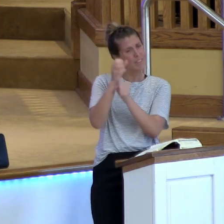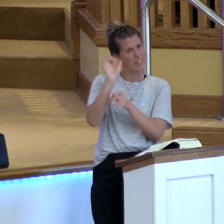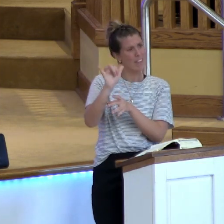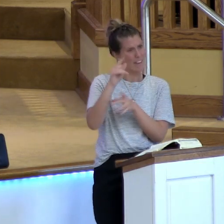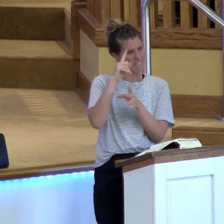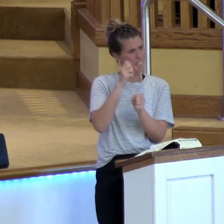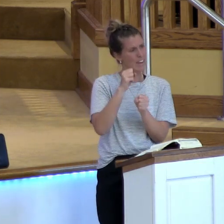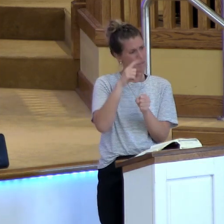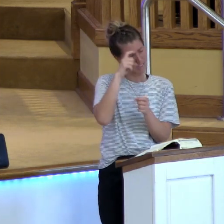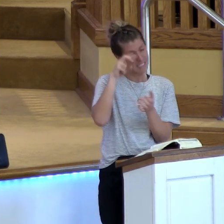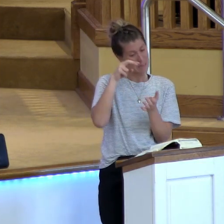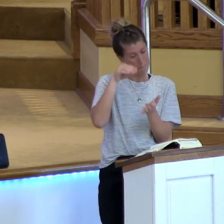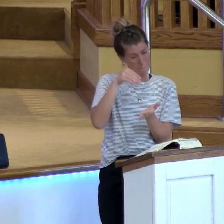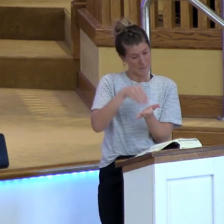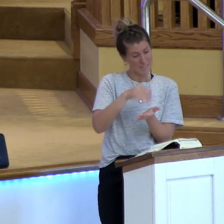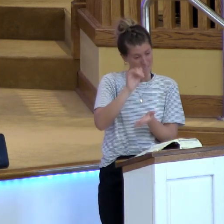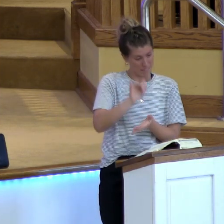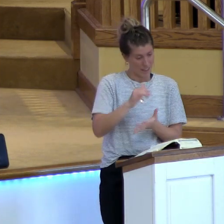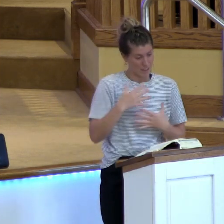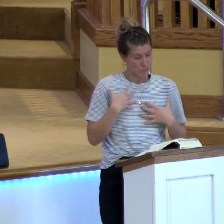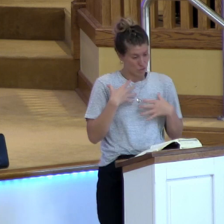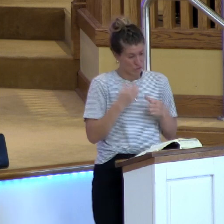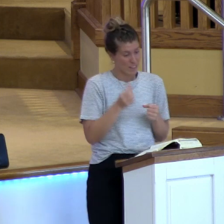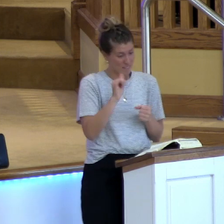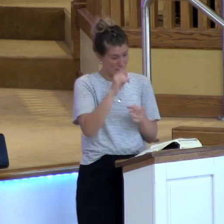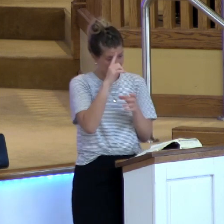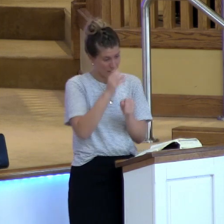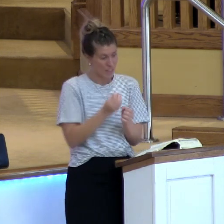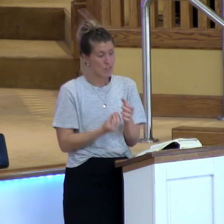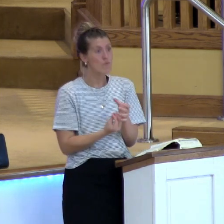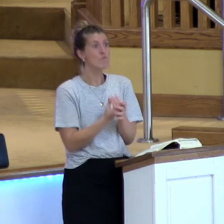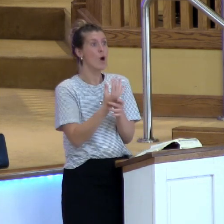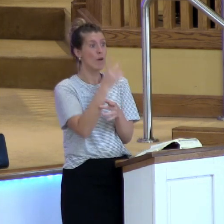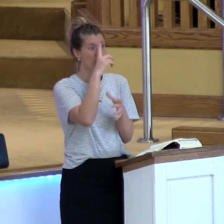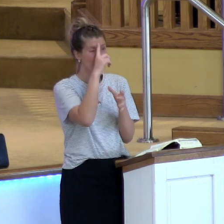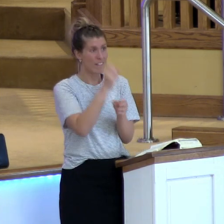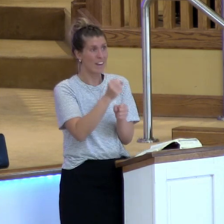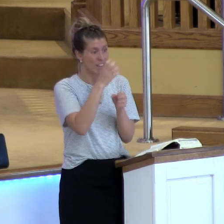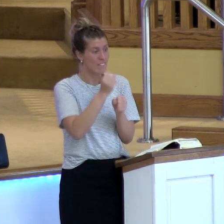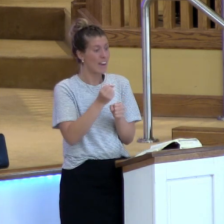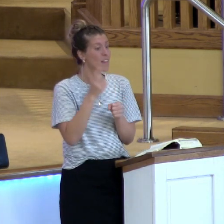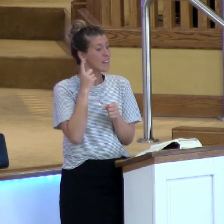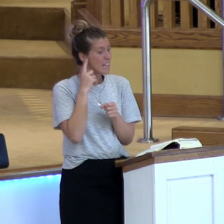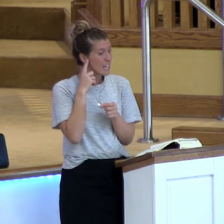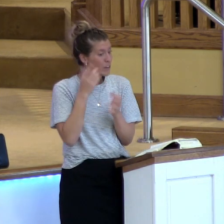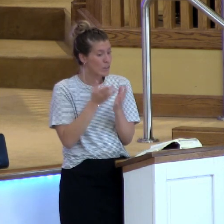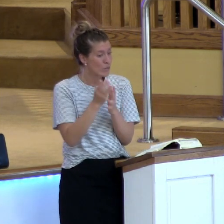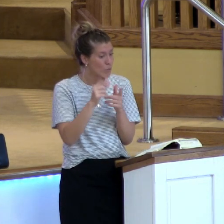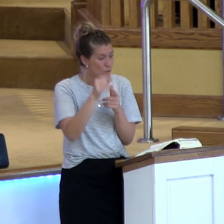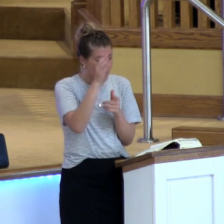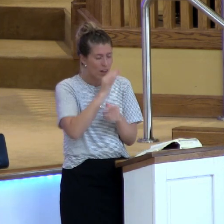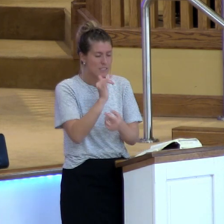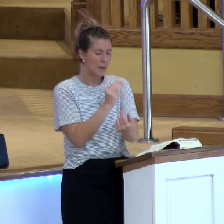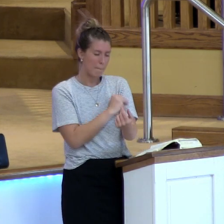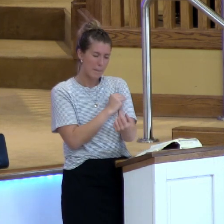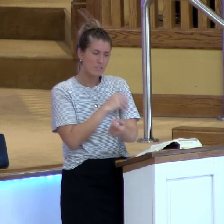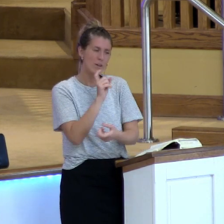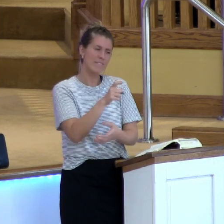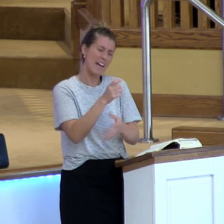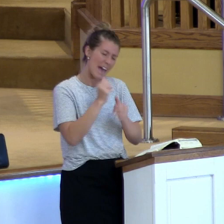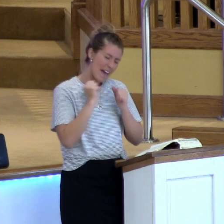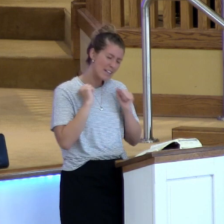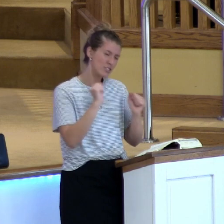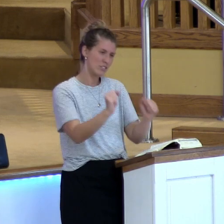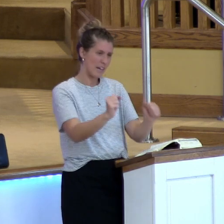the midst of that faith, in the strength of that faith, in the growth of that faith, so then faith cometh by hearing, hearing by the word of God. Faith is like a muscle. You got to keep exercising